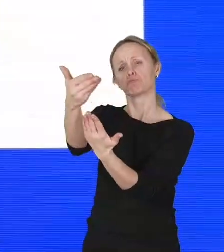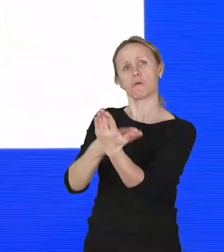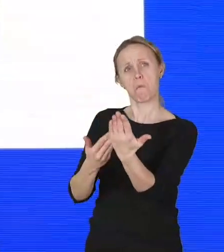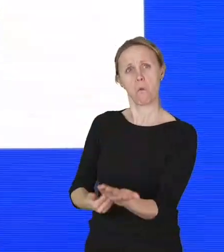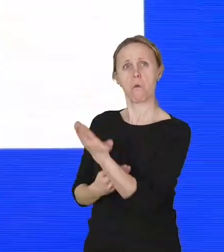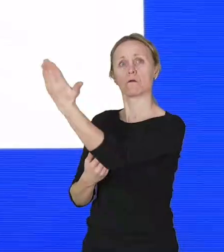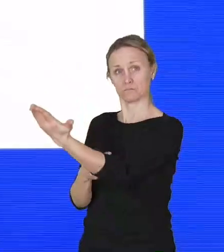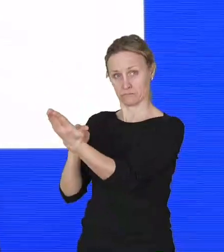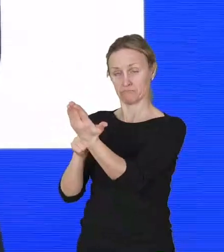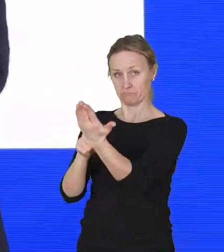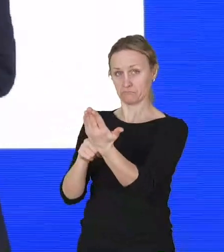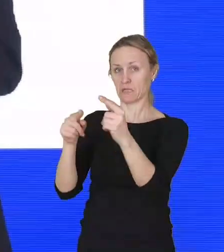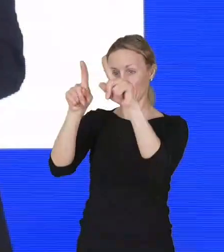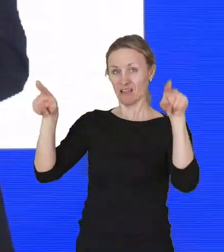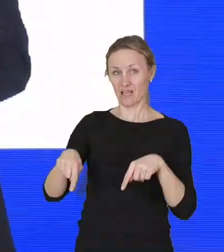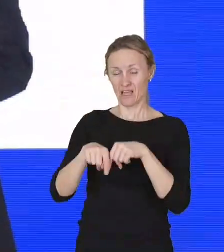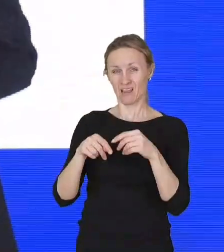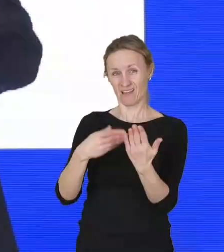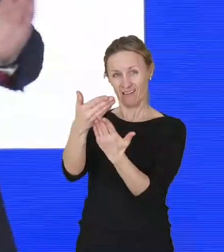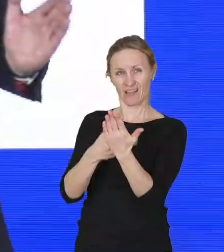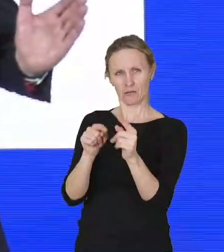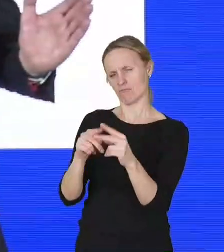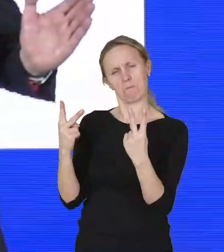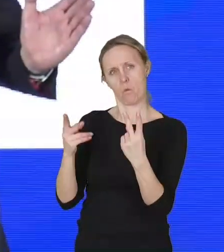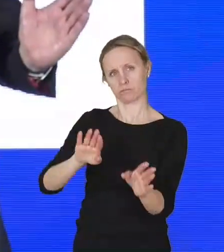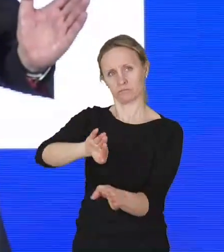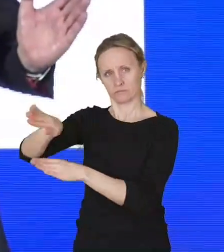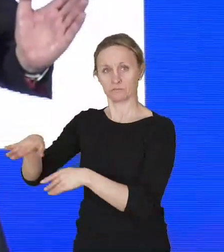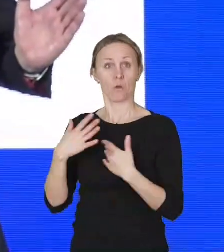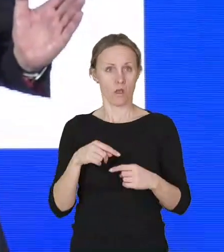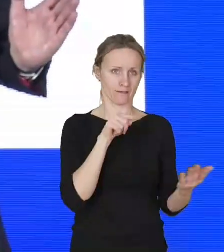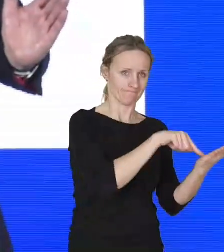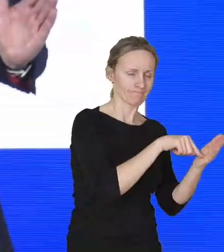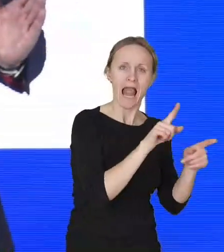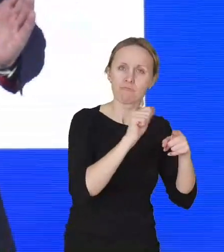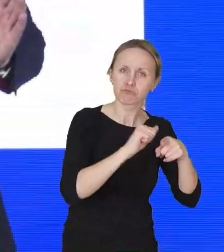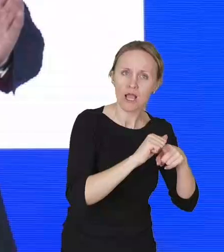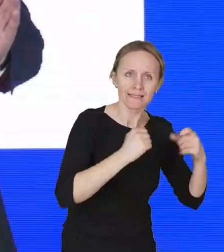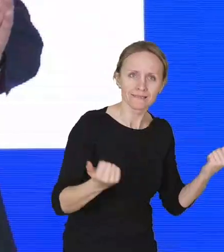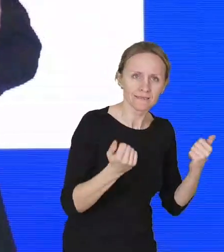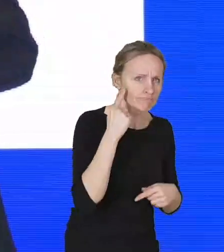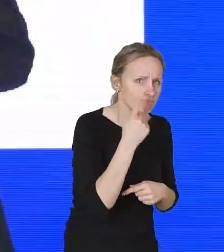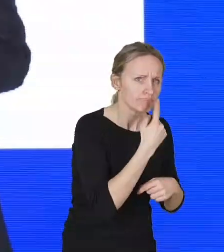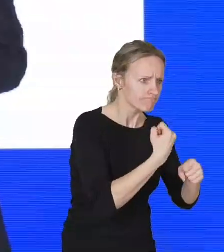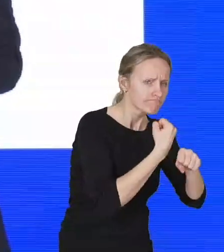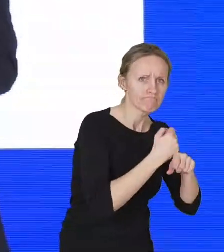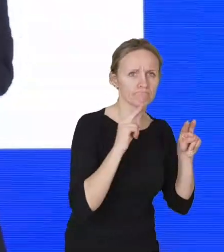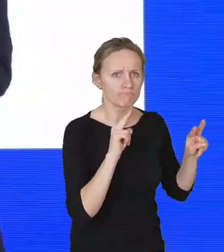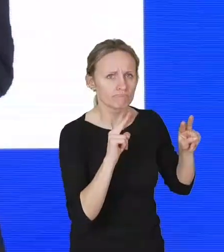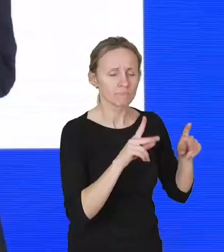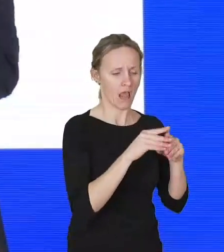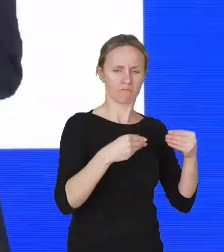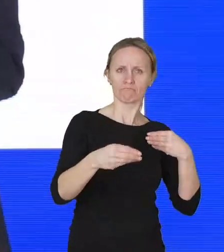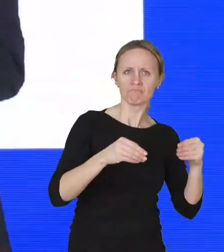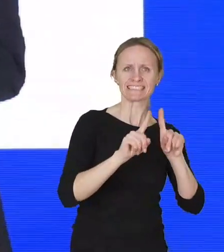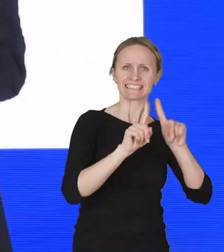more practical. We need to be flexible because some regions, highly developed, they need the complexity. They can